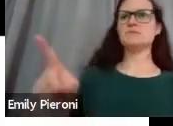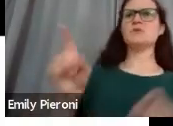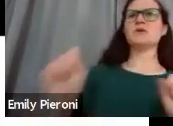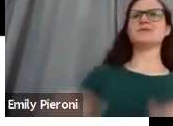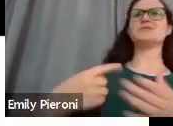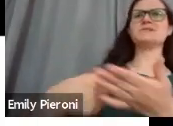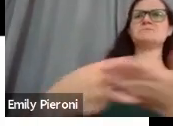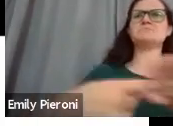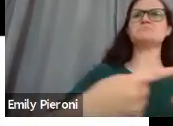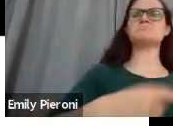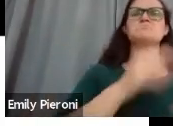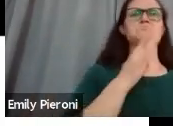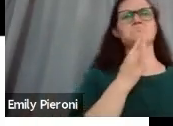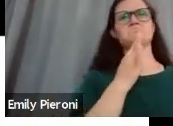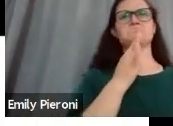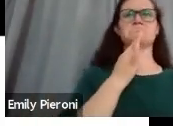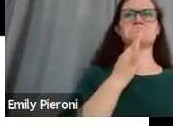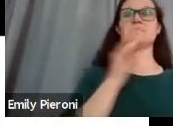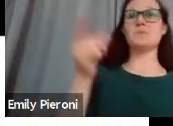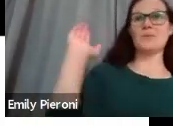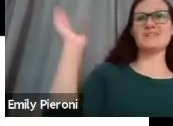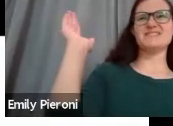do presentations.